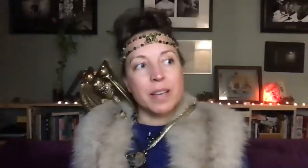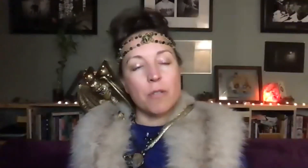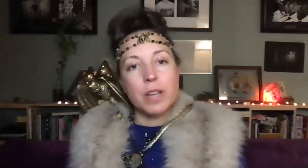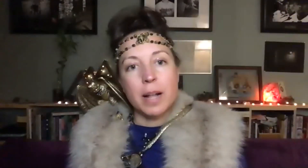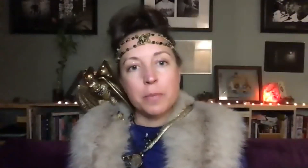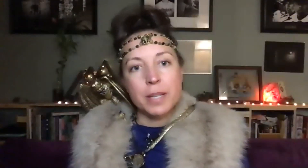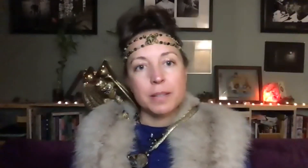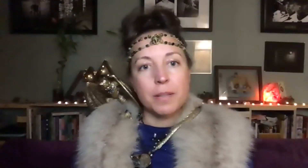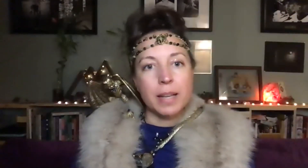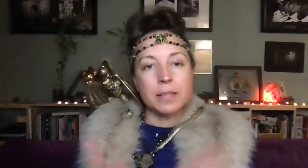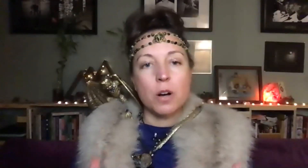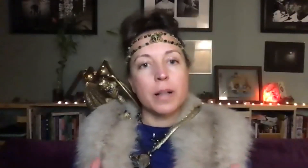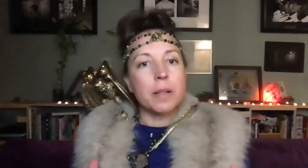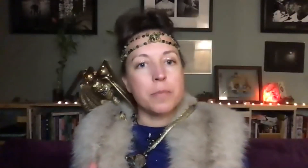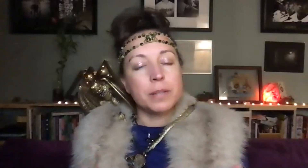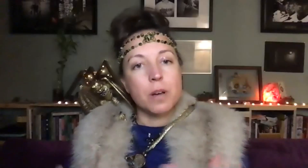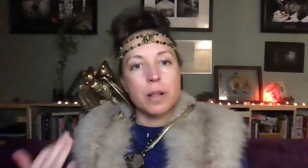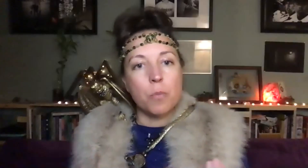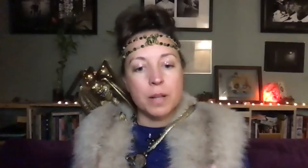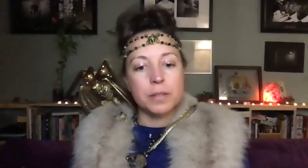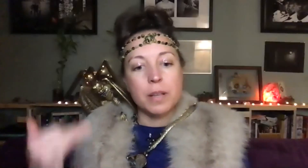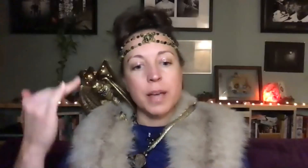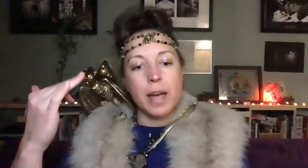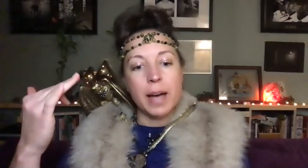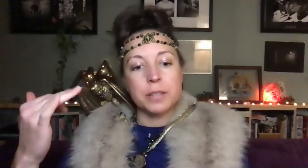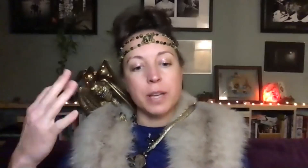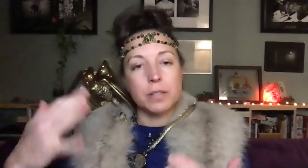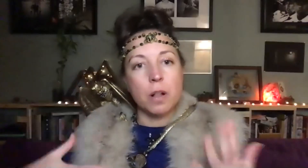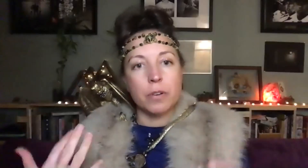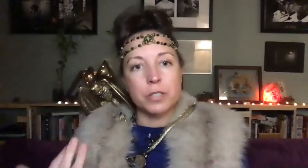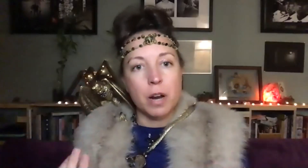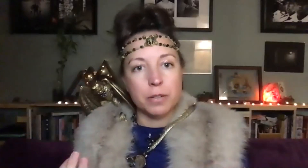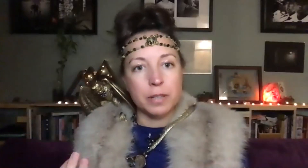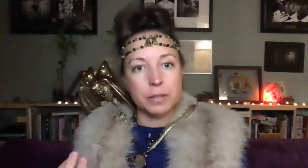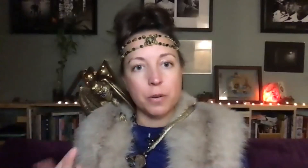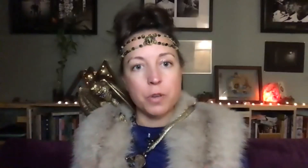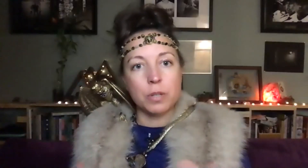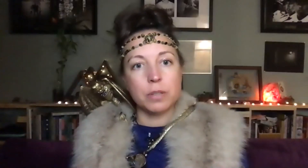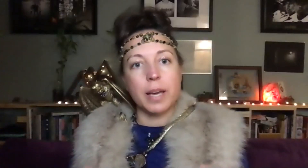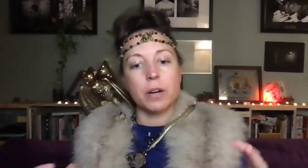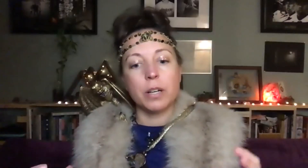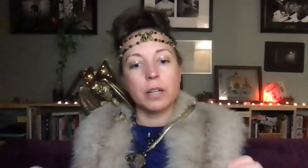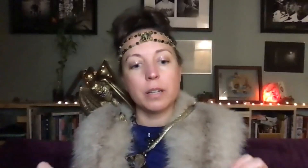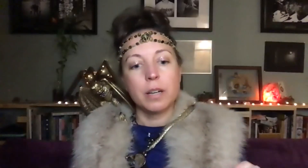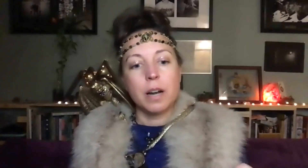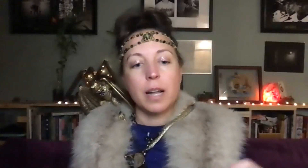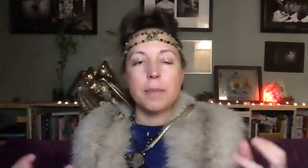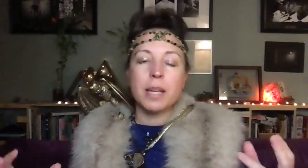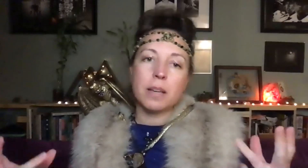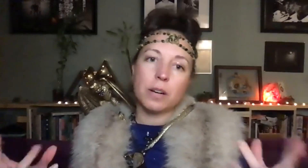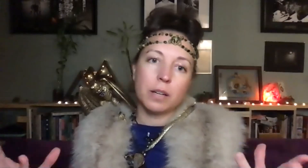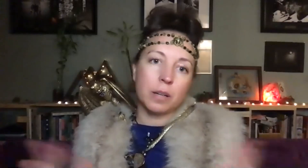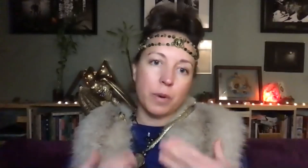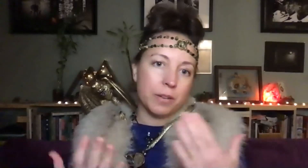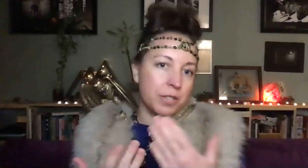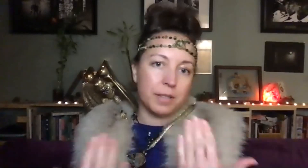of itself an element that is all elements all at once, and that activates all of our chakras. So if you were to look at her, and I'm